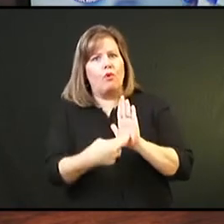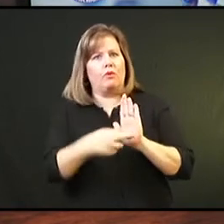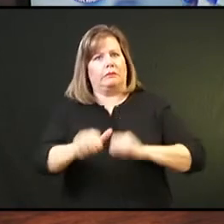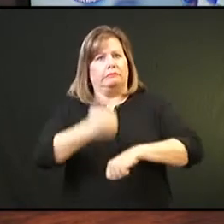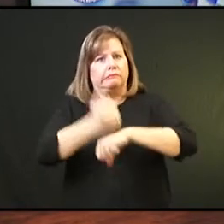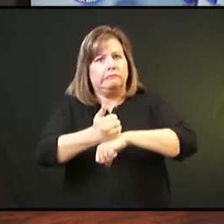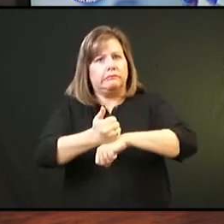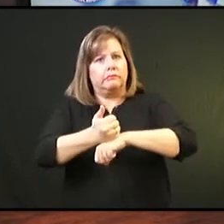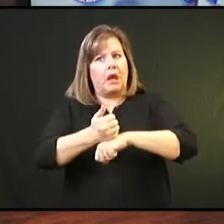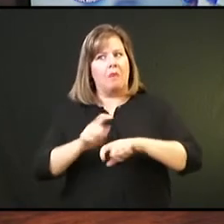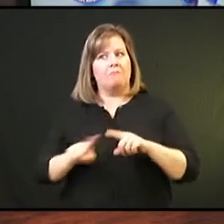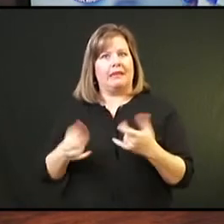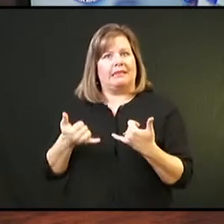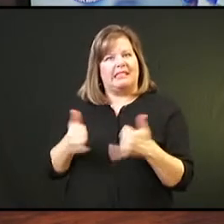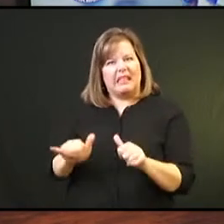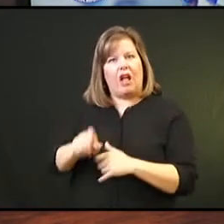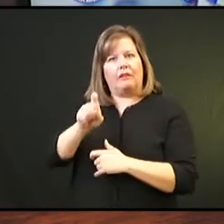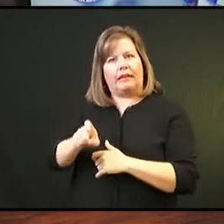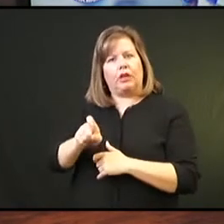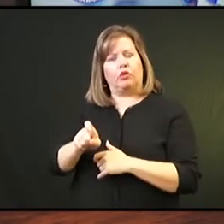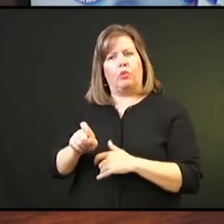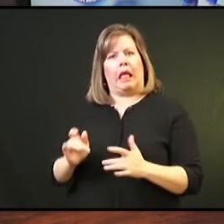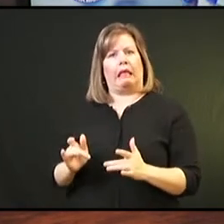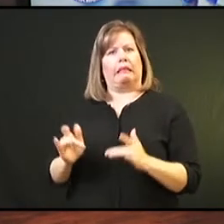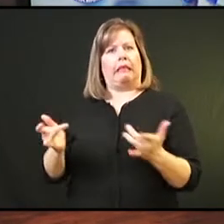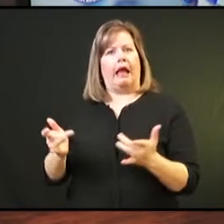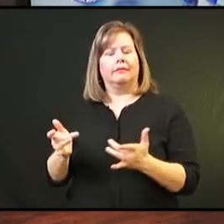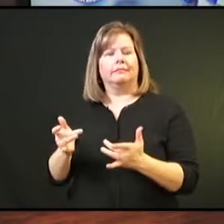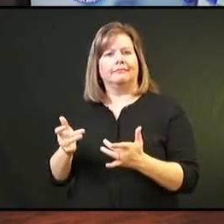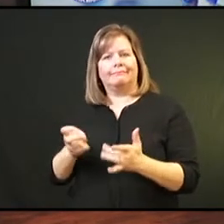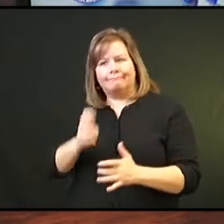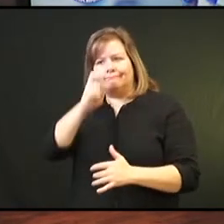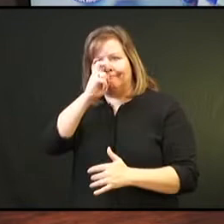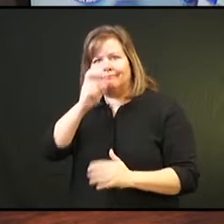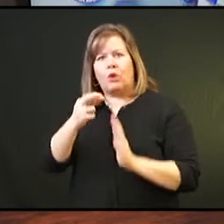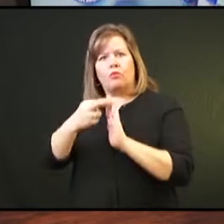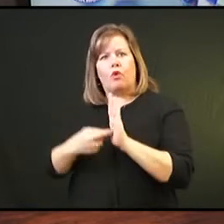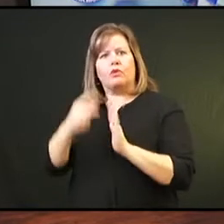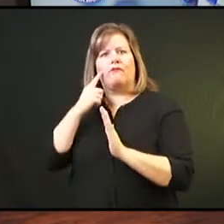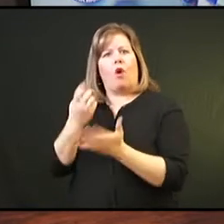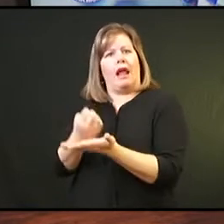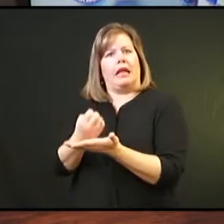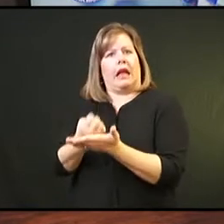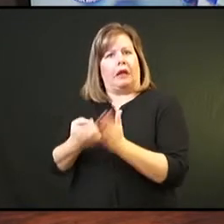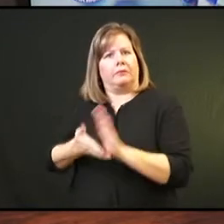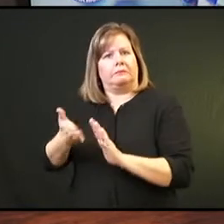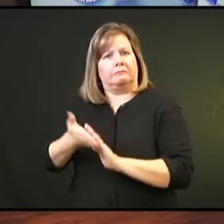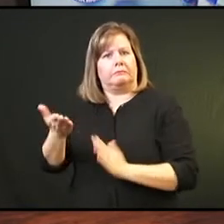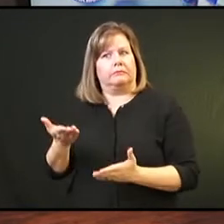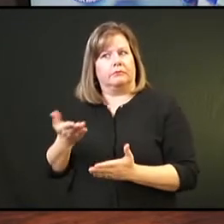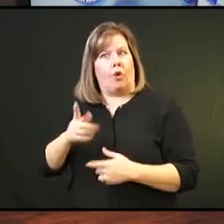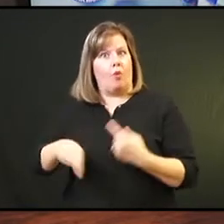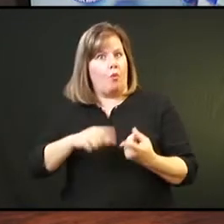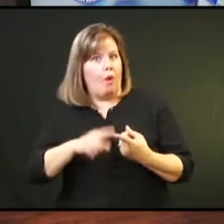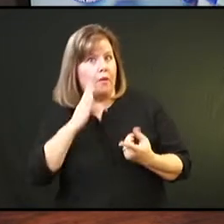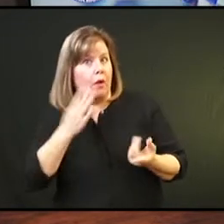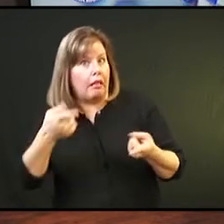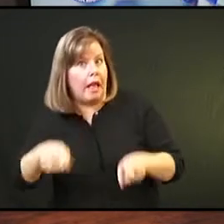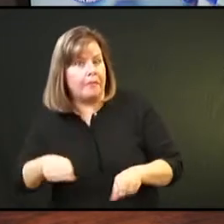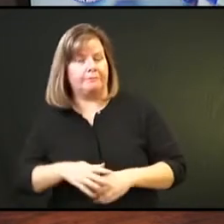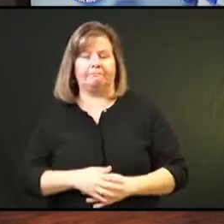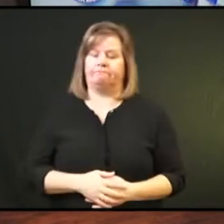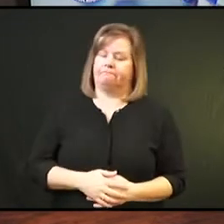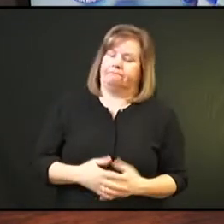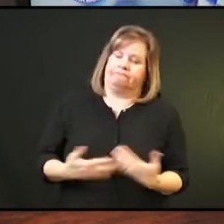to do to the number of deaths going forward? We just don't know, but I do know it's a serious issue. It's not going away today or